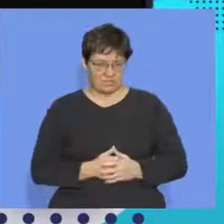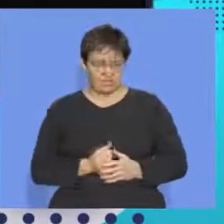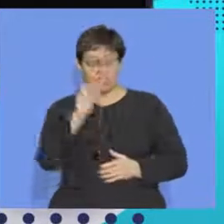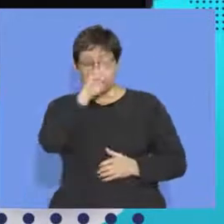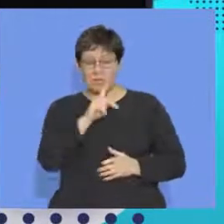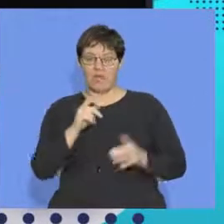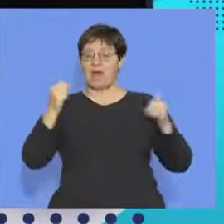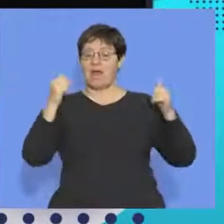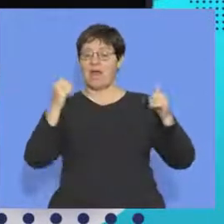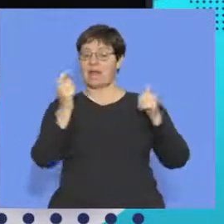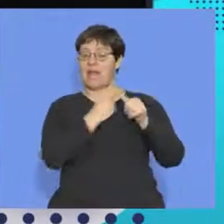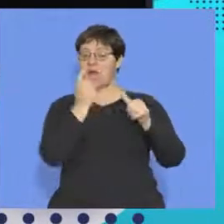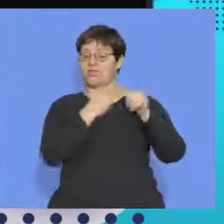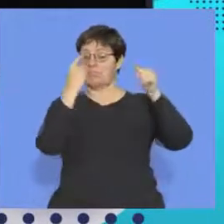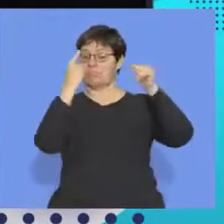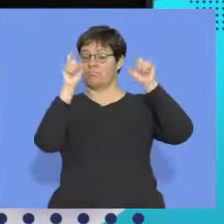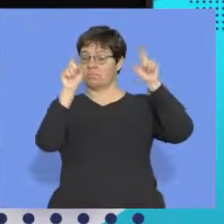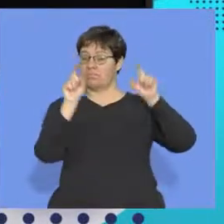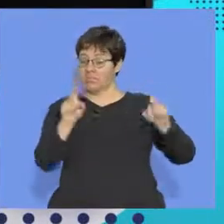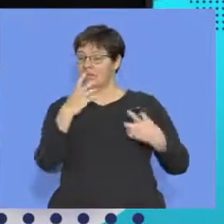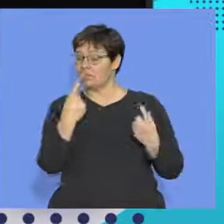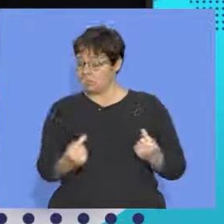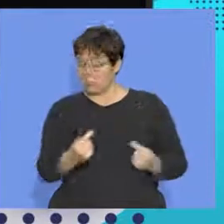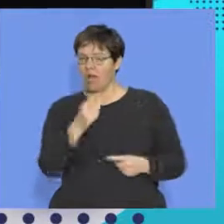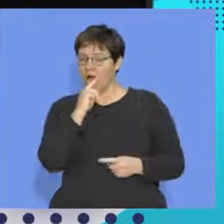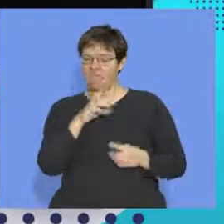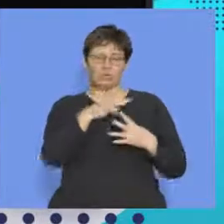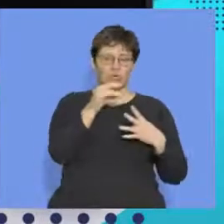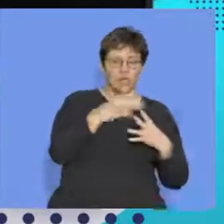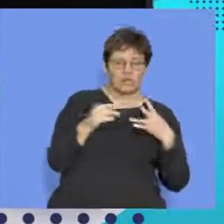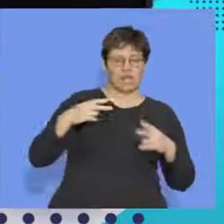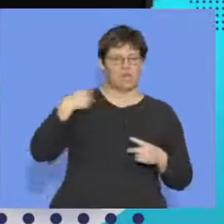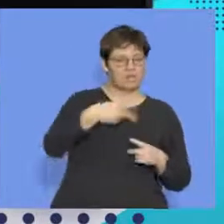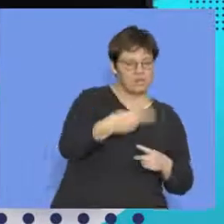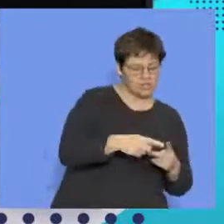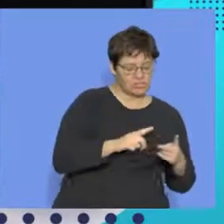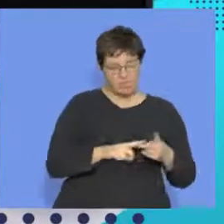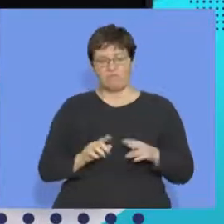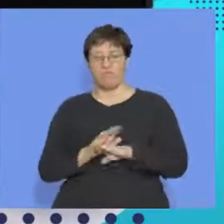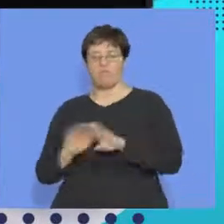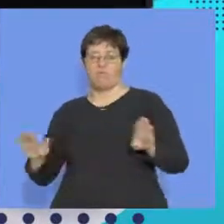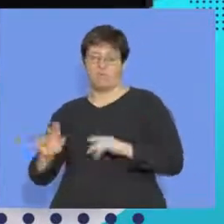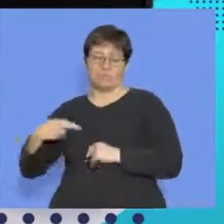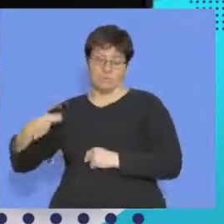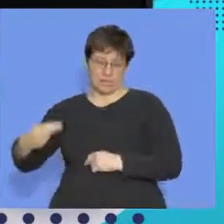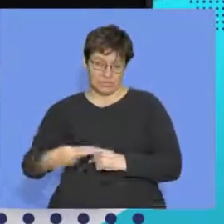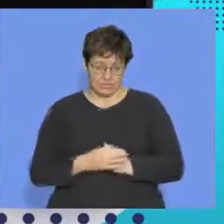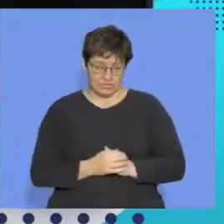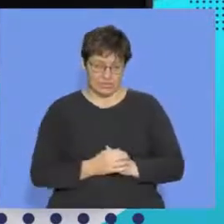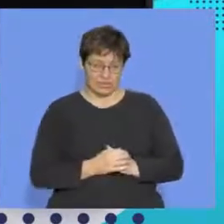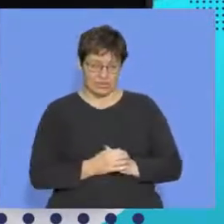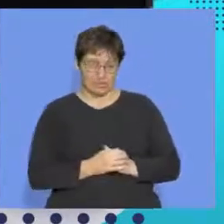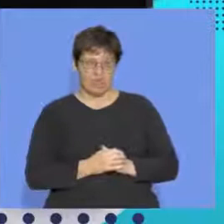you're doing a counting principle, remember we have choice with repetition and choice without repetition.